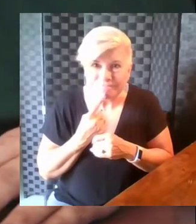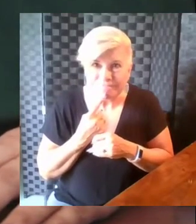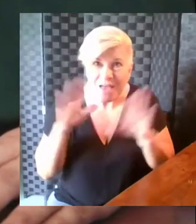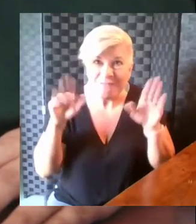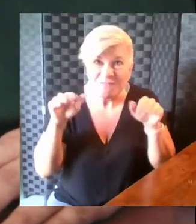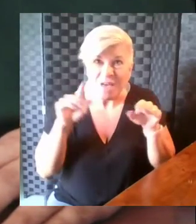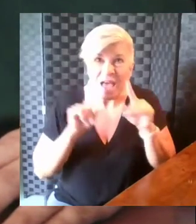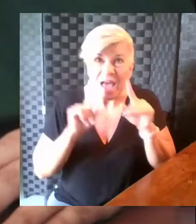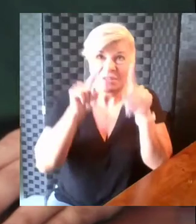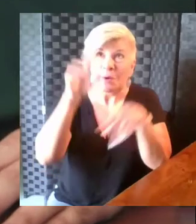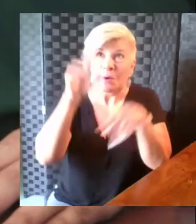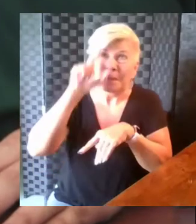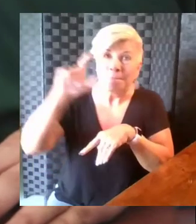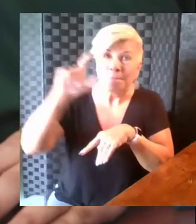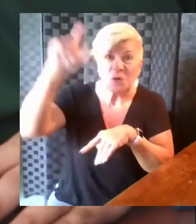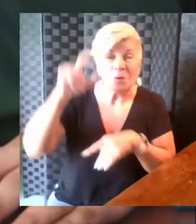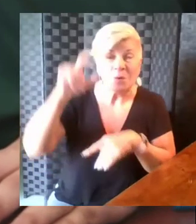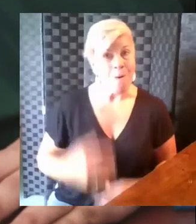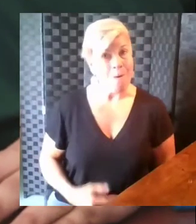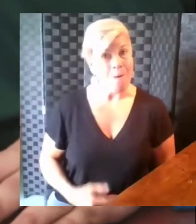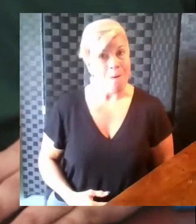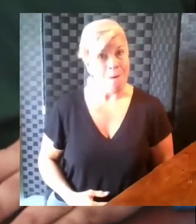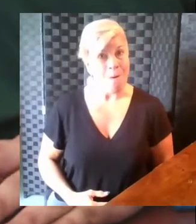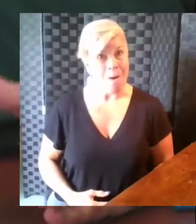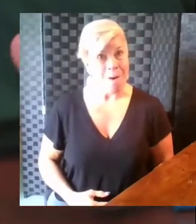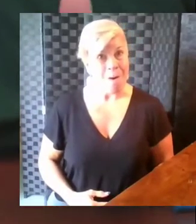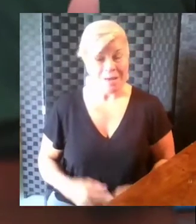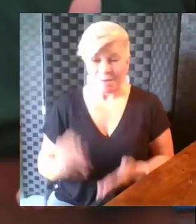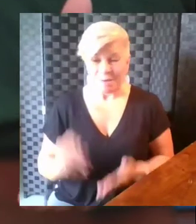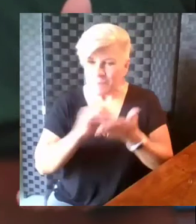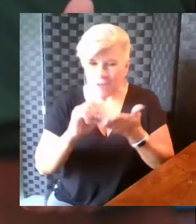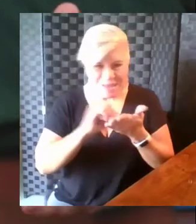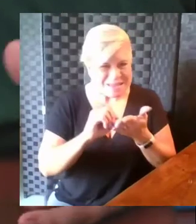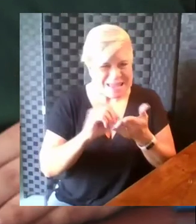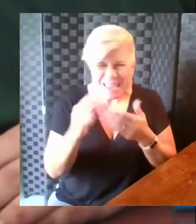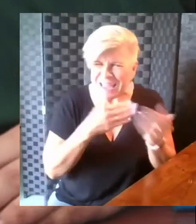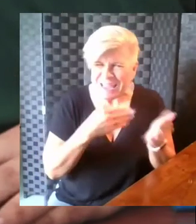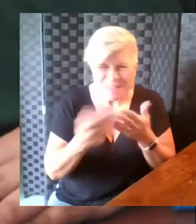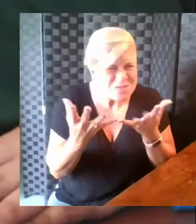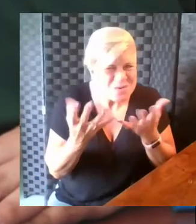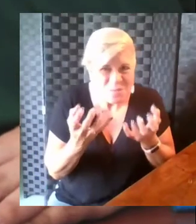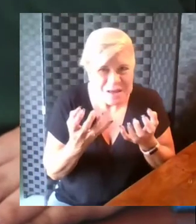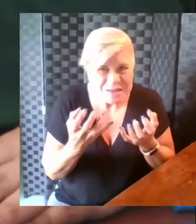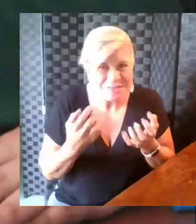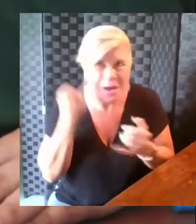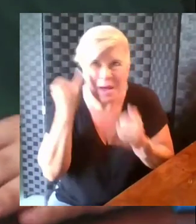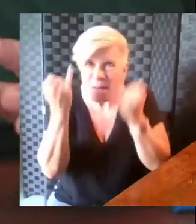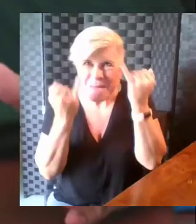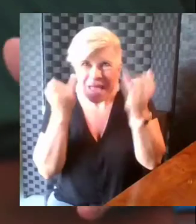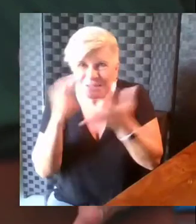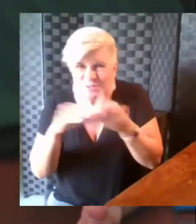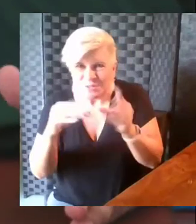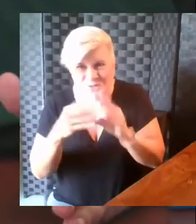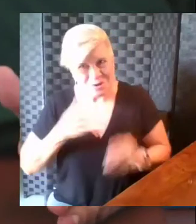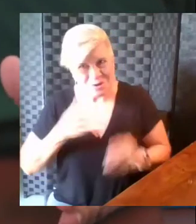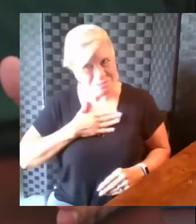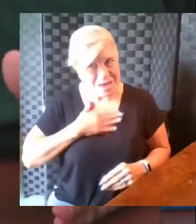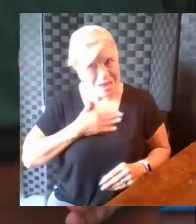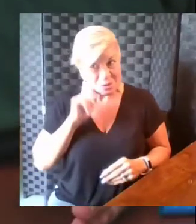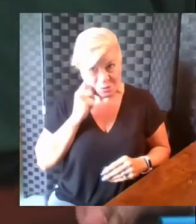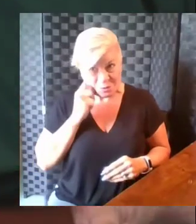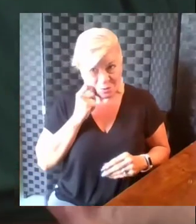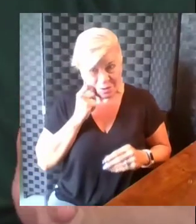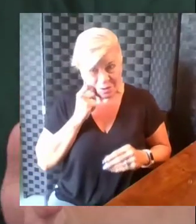fly to the moon. When we write in these journals right now, we can write anything we want. So I'm writing an imaginary story, and what's really cool is